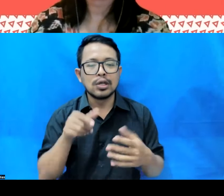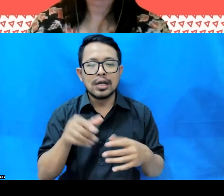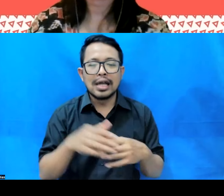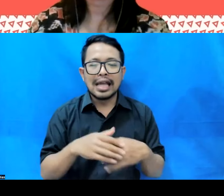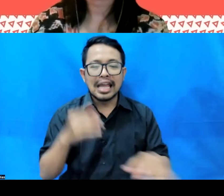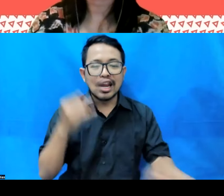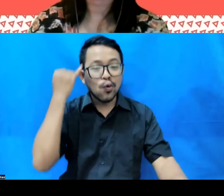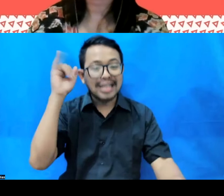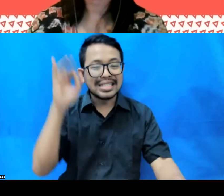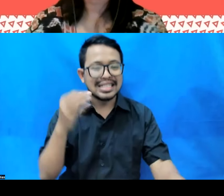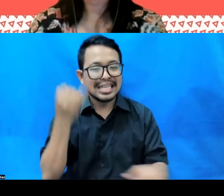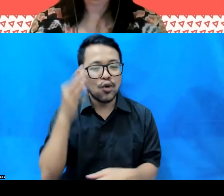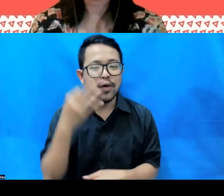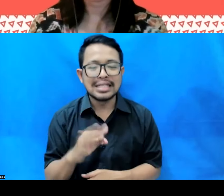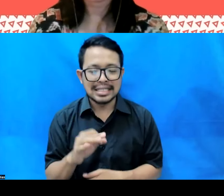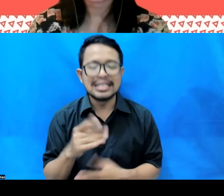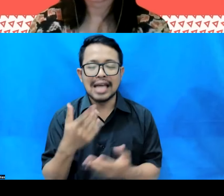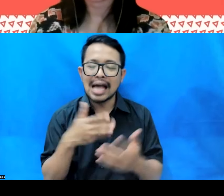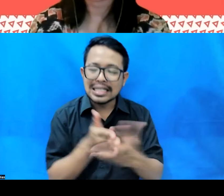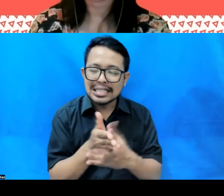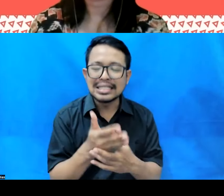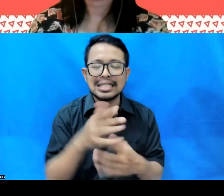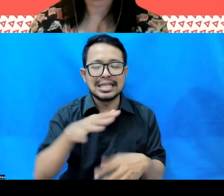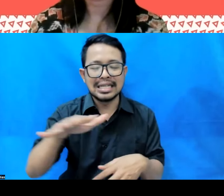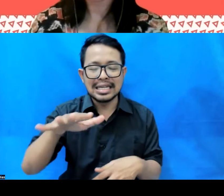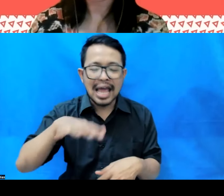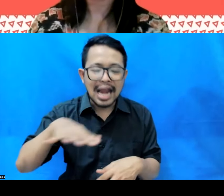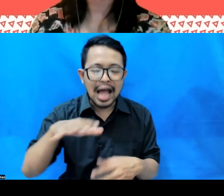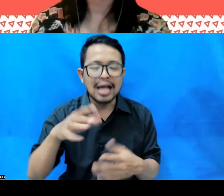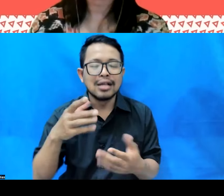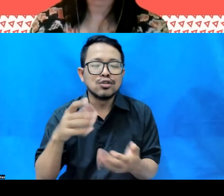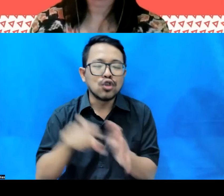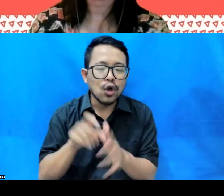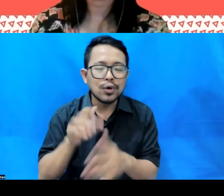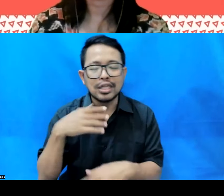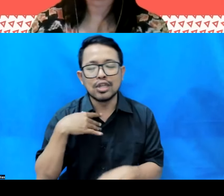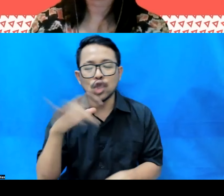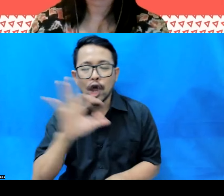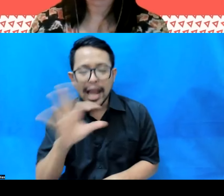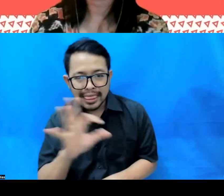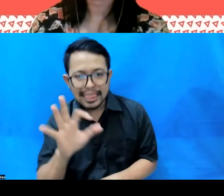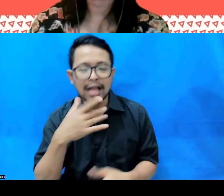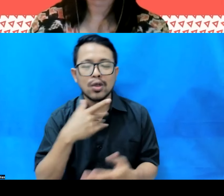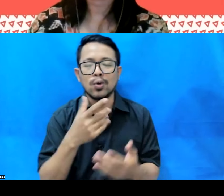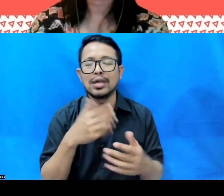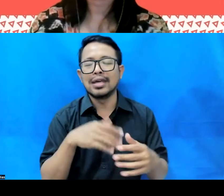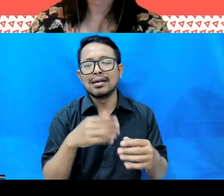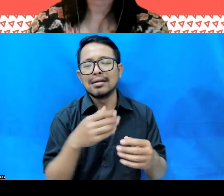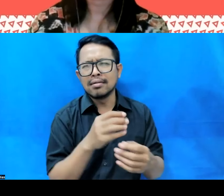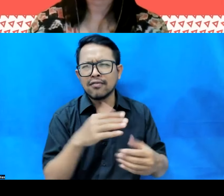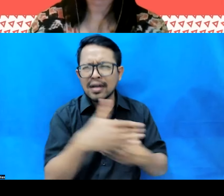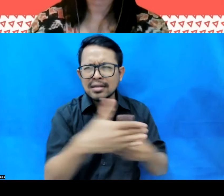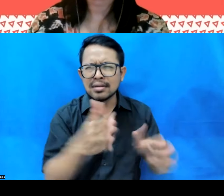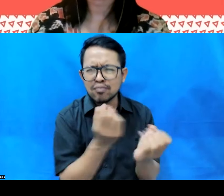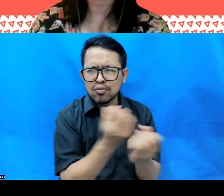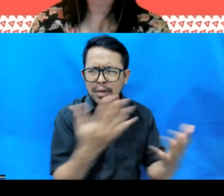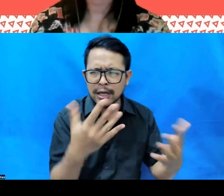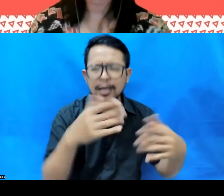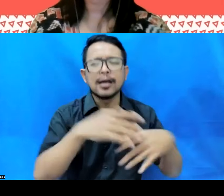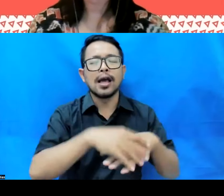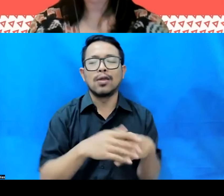to enabling infrastructure. So innovations, accessibility innovations in toilets, washrooms, and public areas.